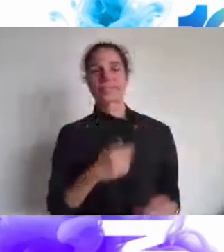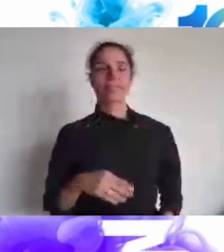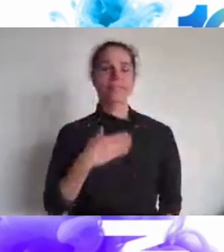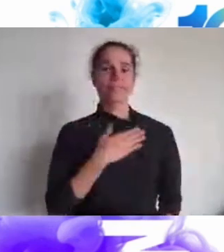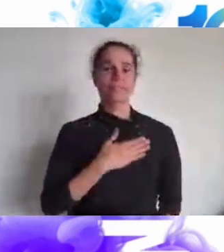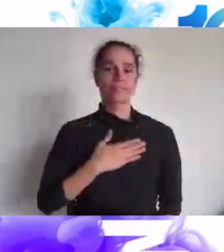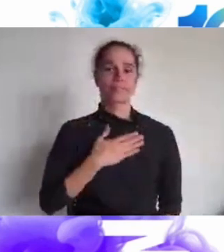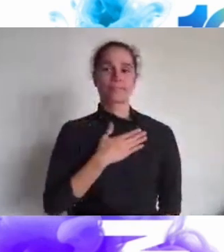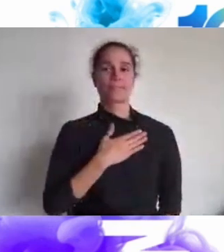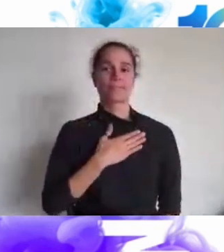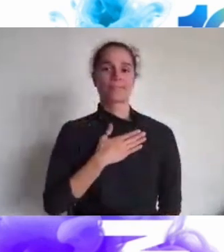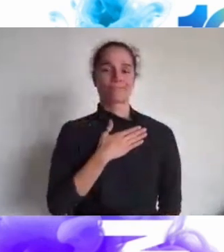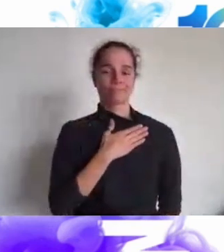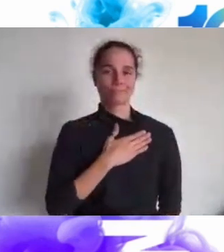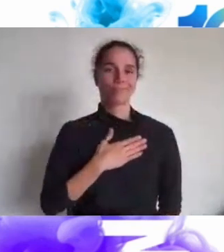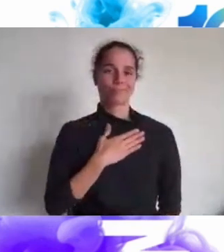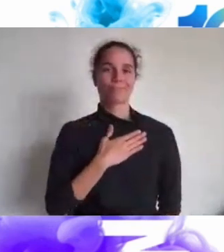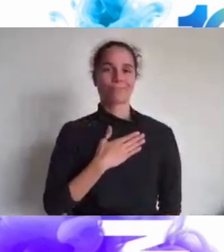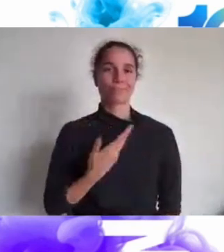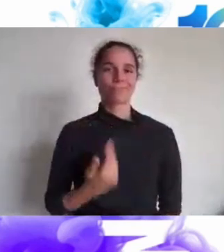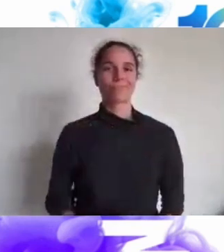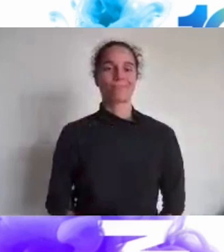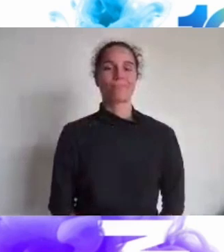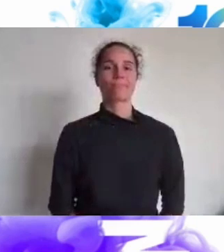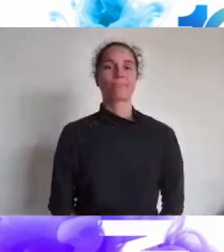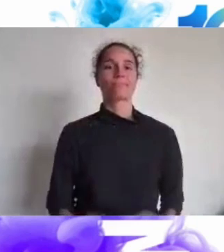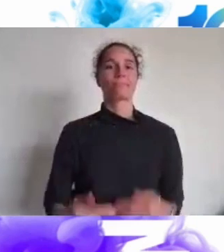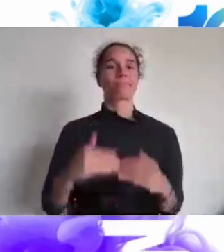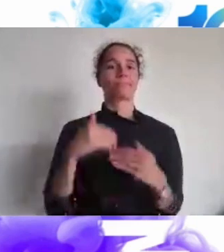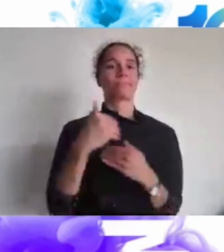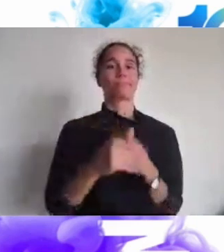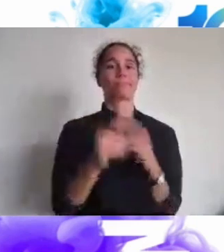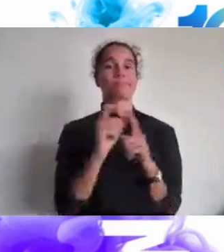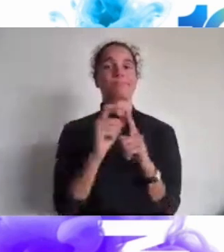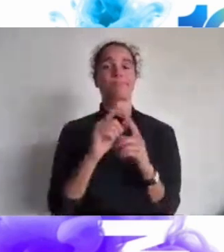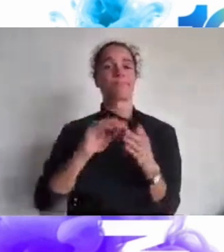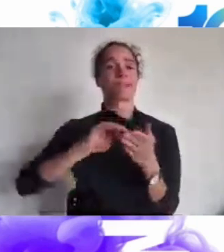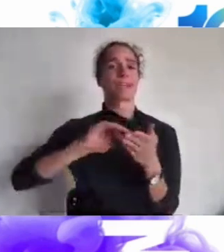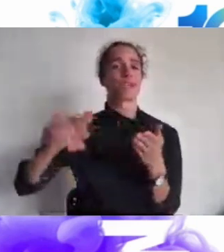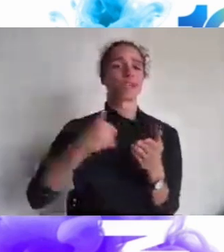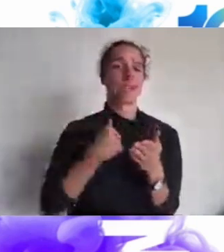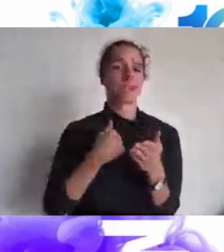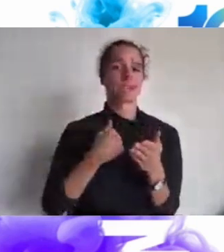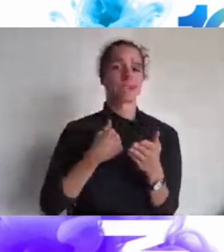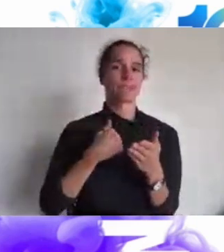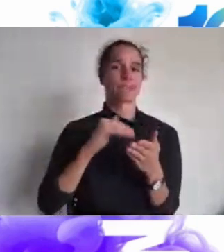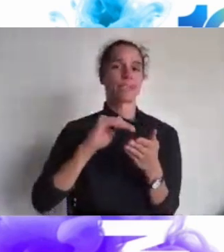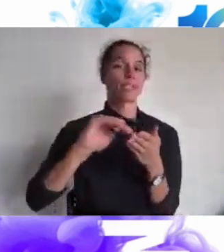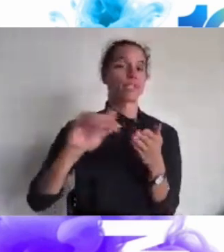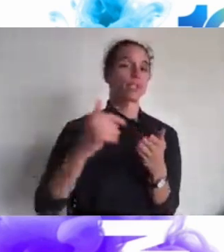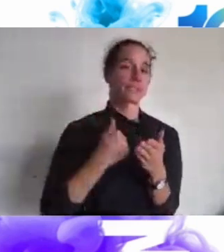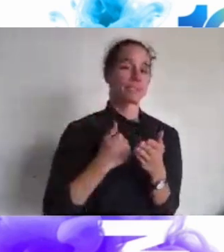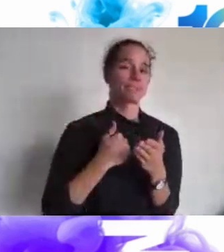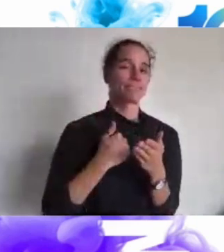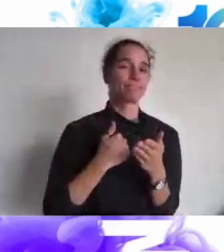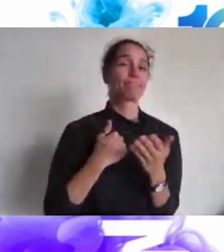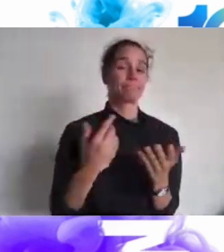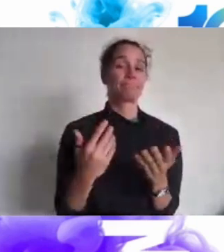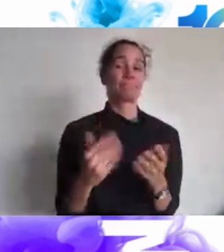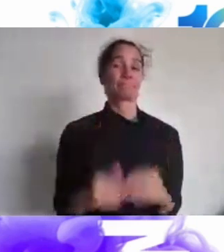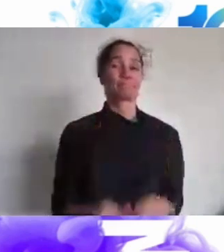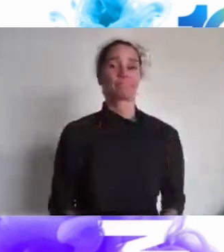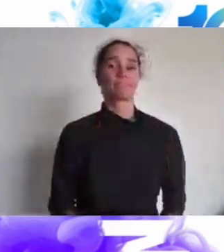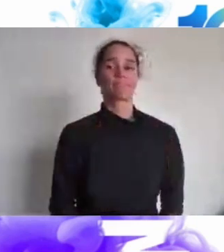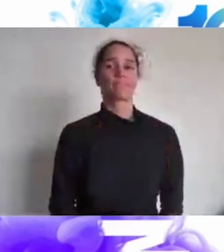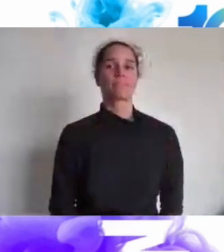Please. The next word is excuse me. Excuse me. Excuse me. So